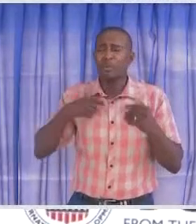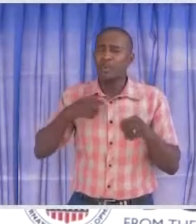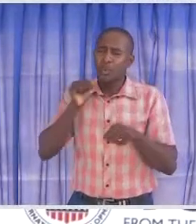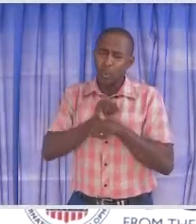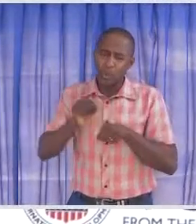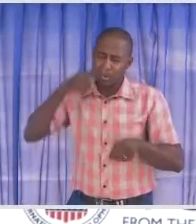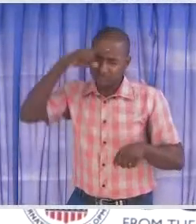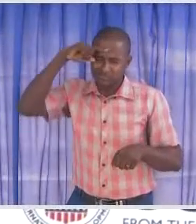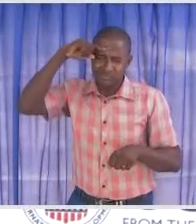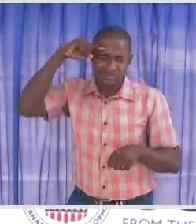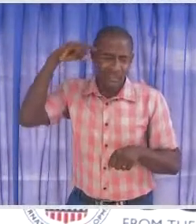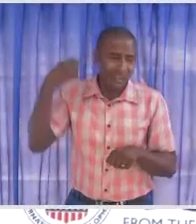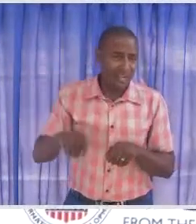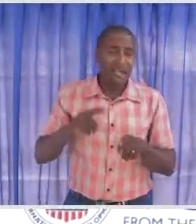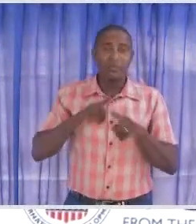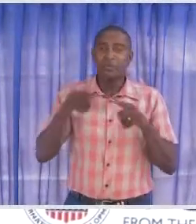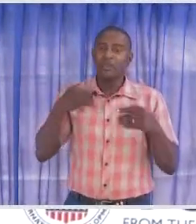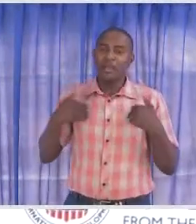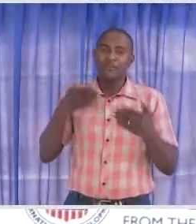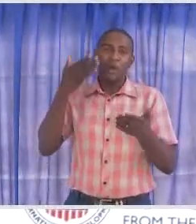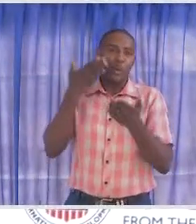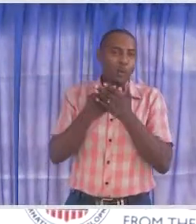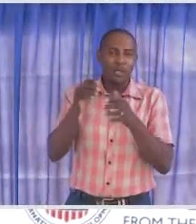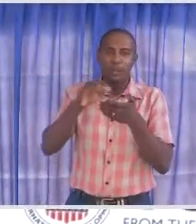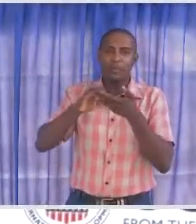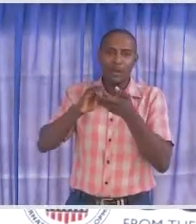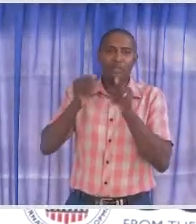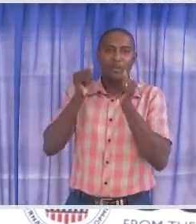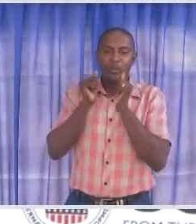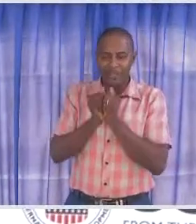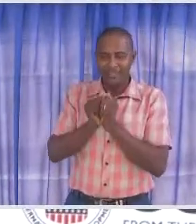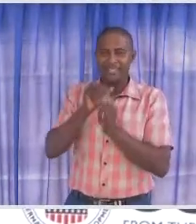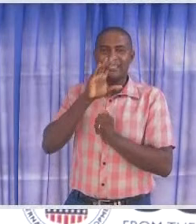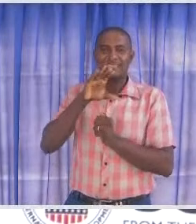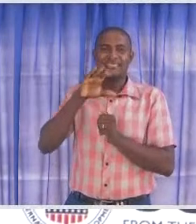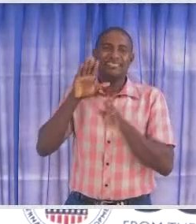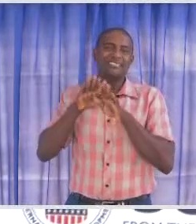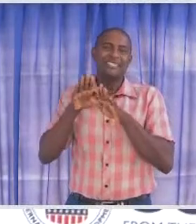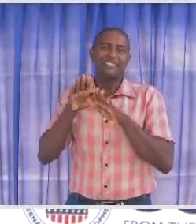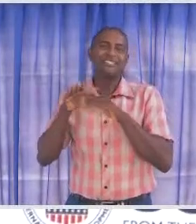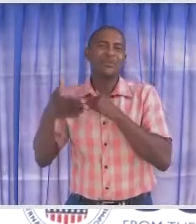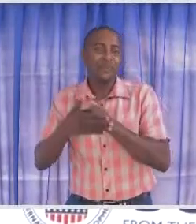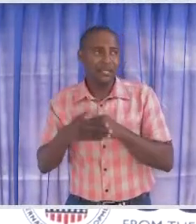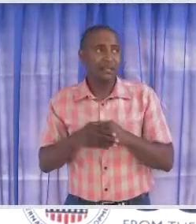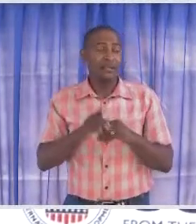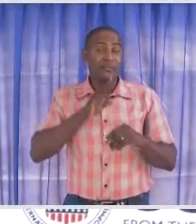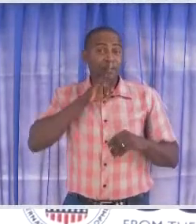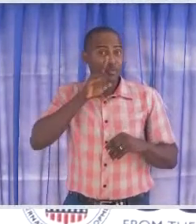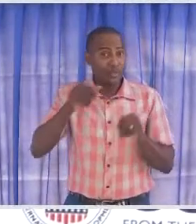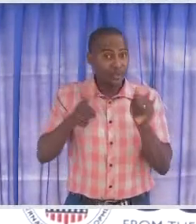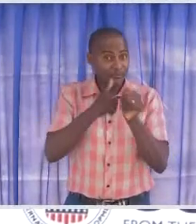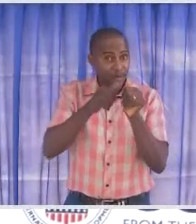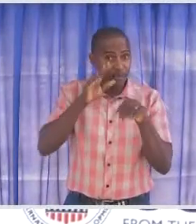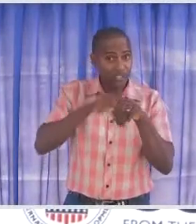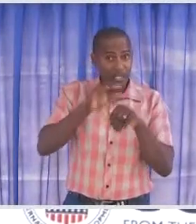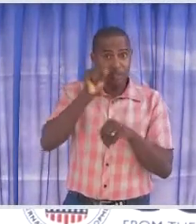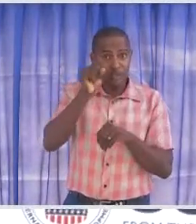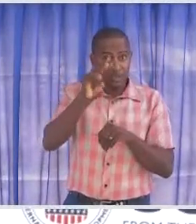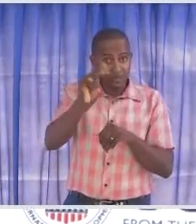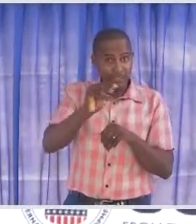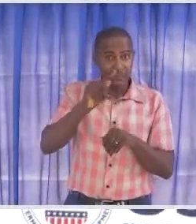we've had a good partner in the CCCJ, and we are really grateful for that. Make sure you're following us on social media,